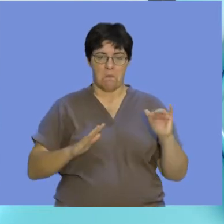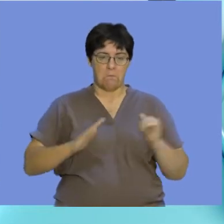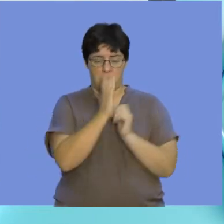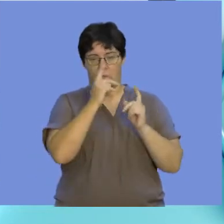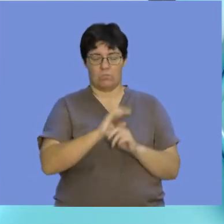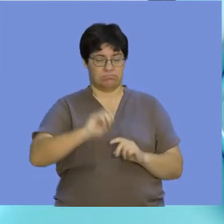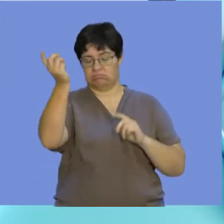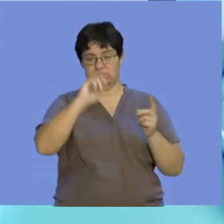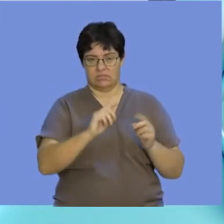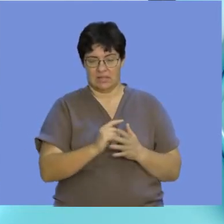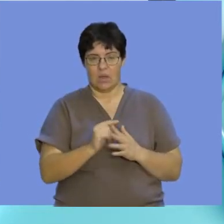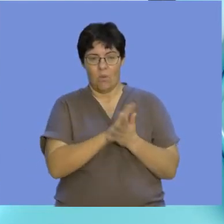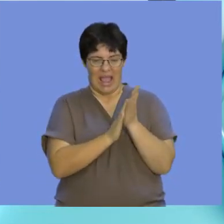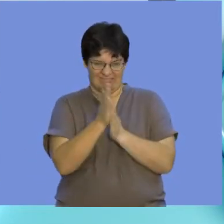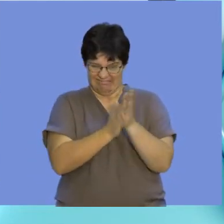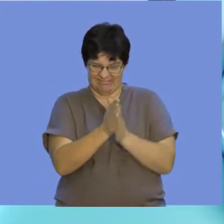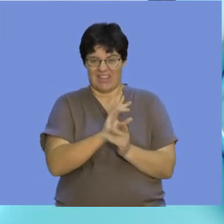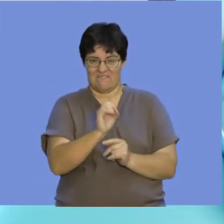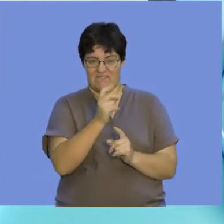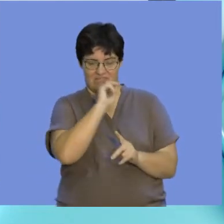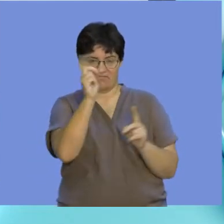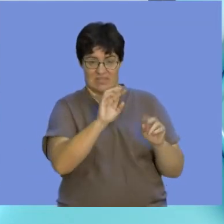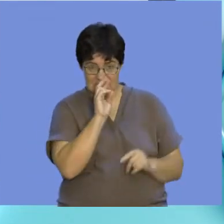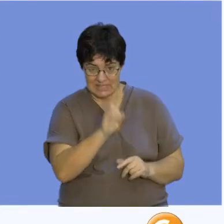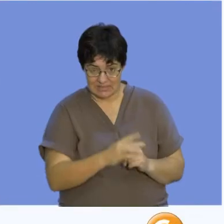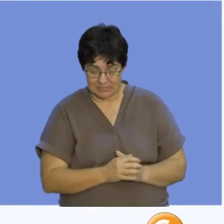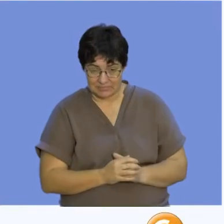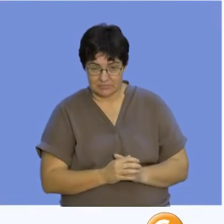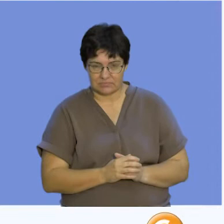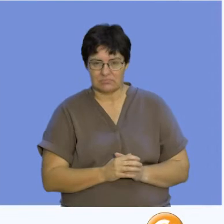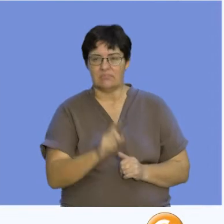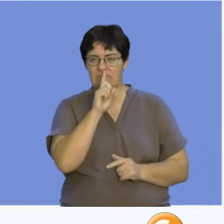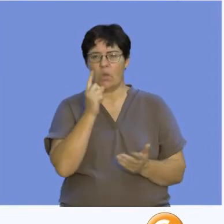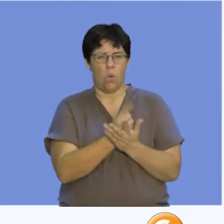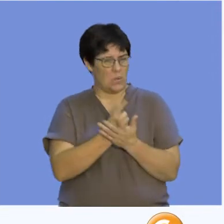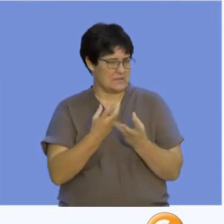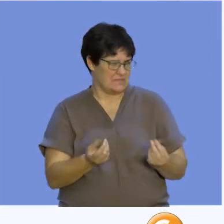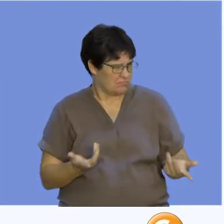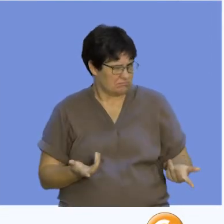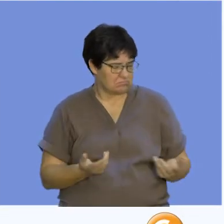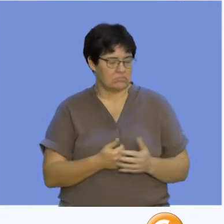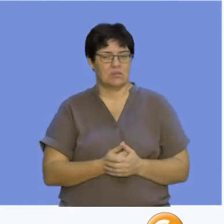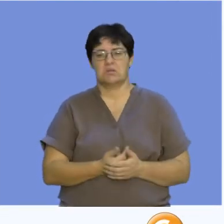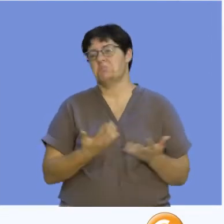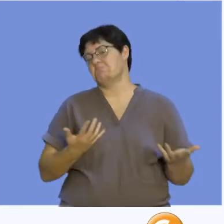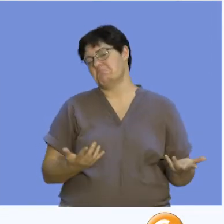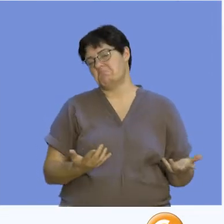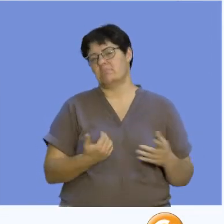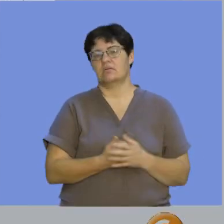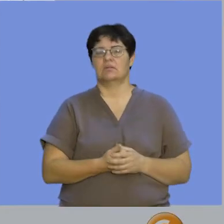they're rubbing against each other. Let's see if that's always the case. So let's